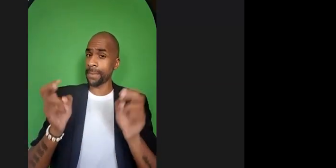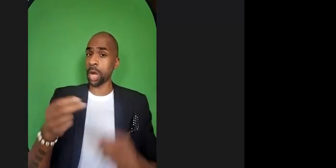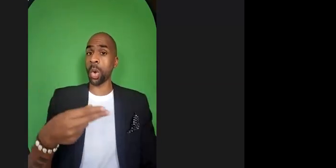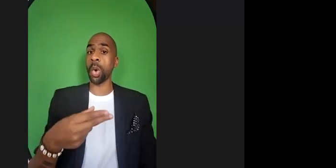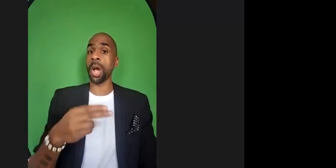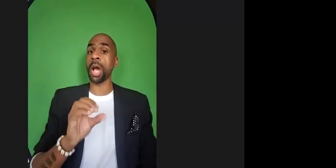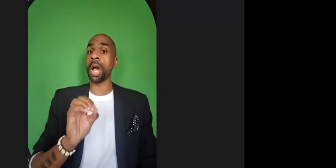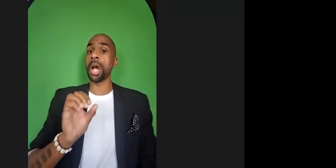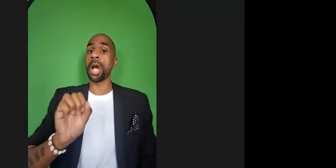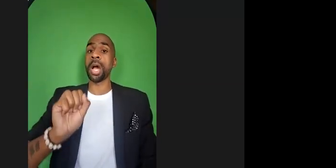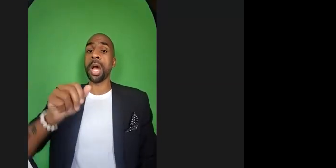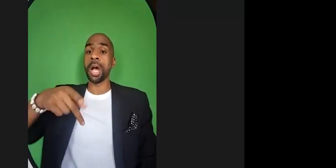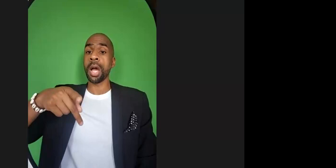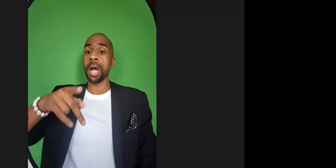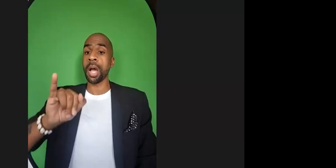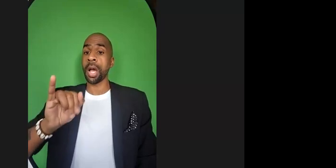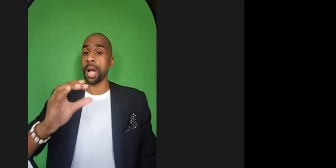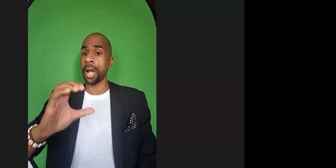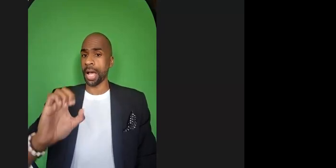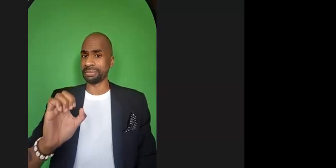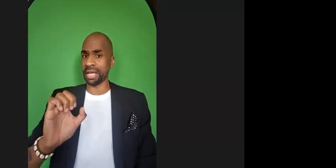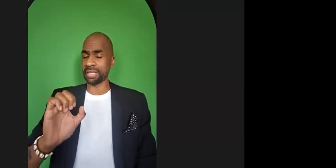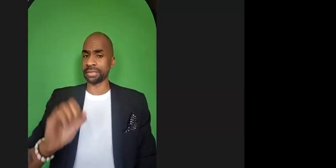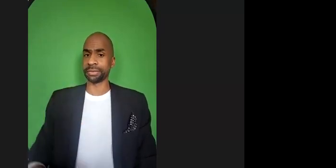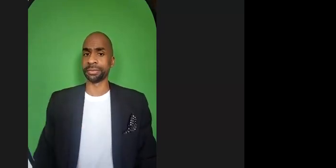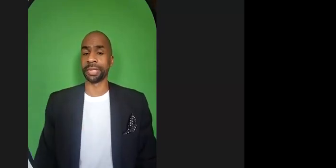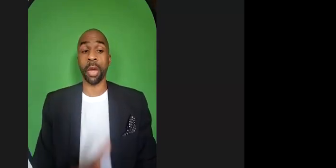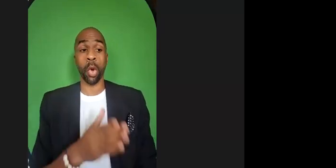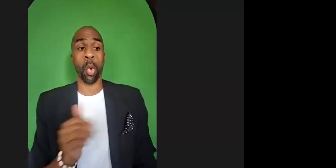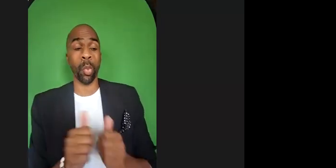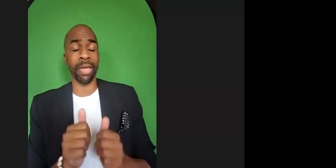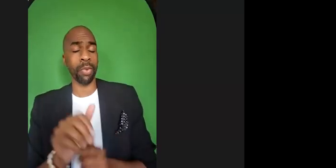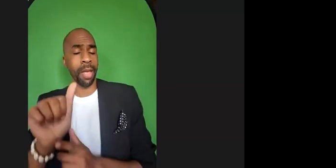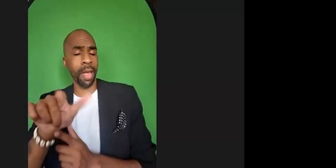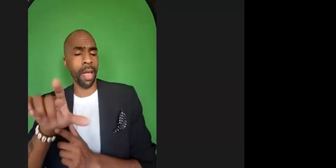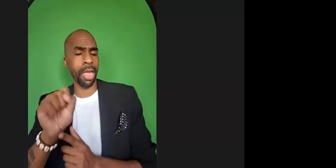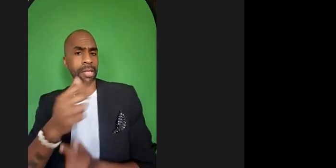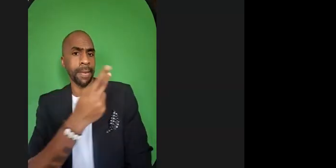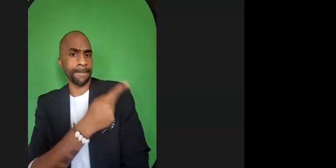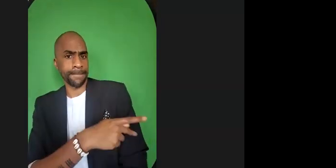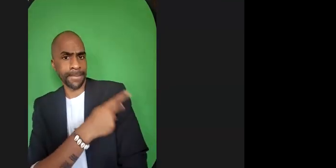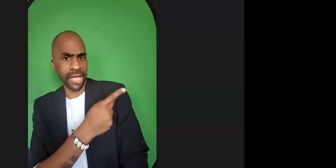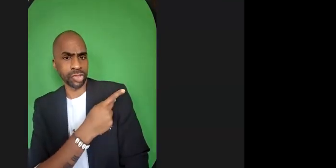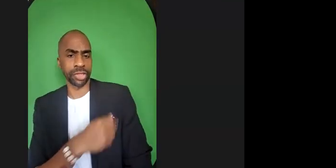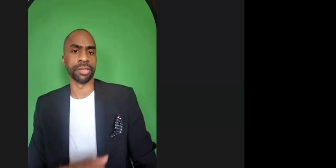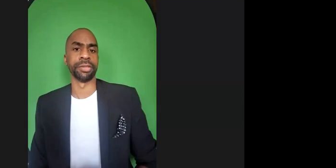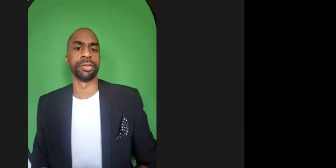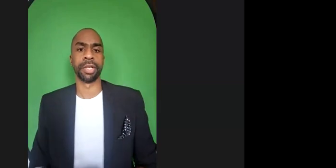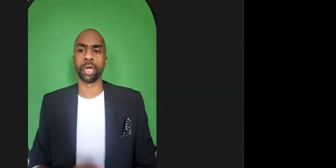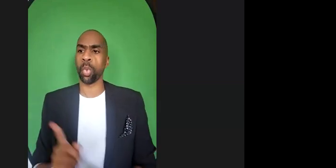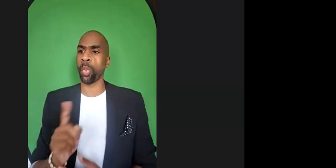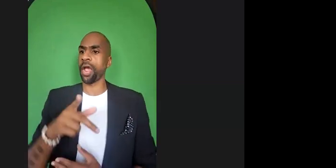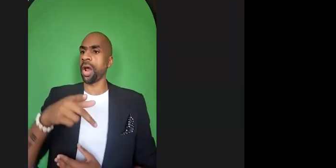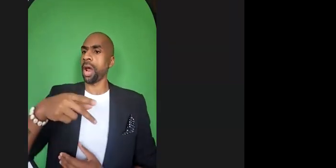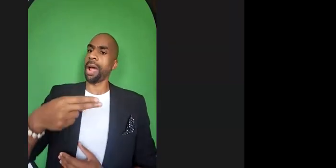differentiate palliative care and hospice, and then in ALS patients, where hospice would come into the picture.